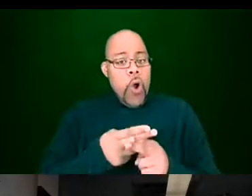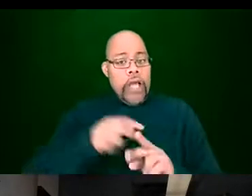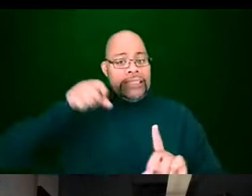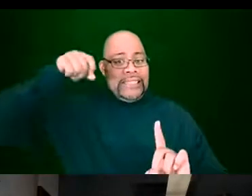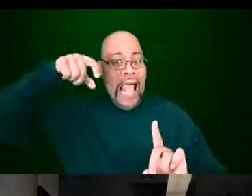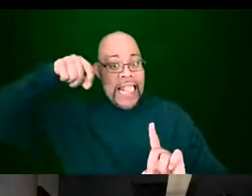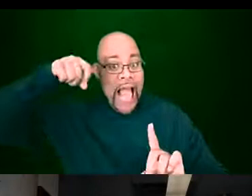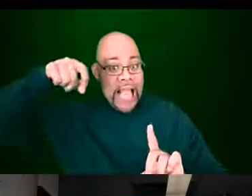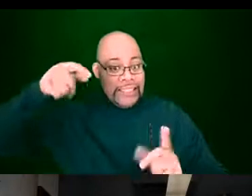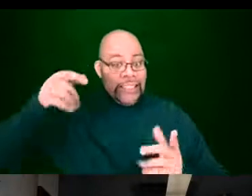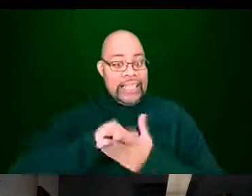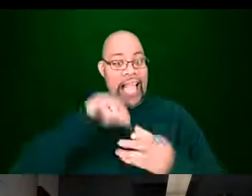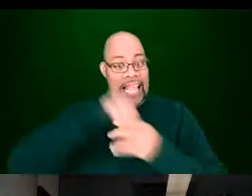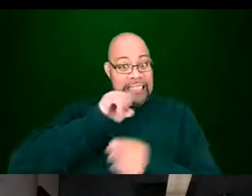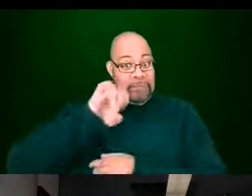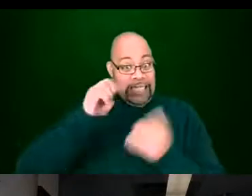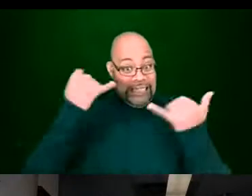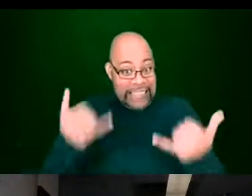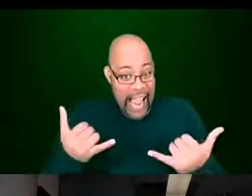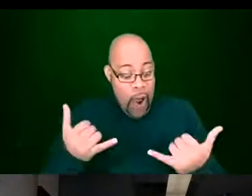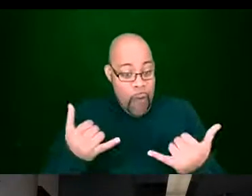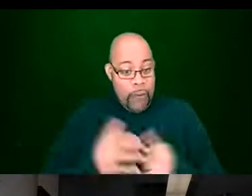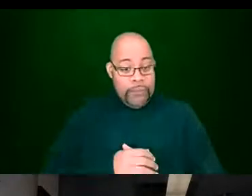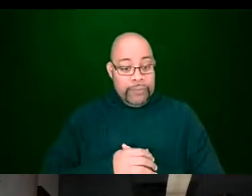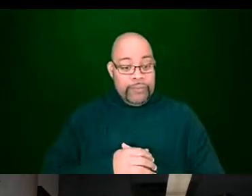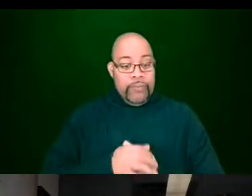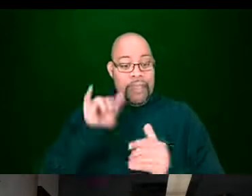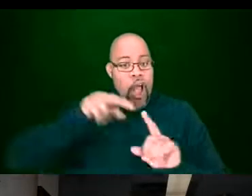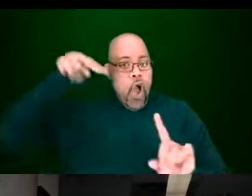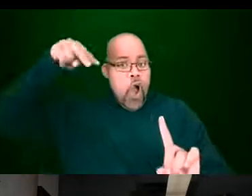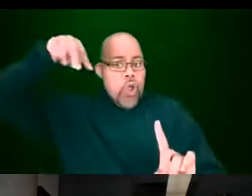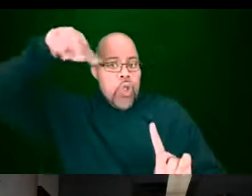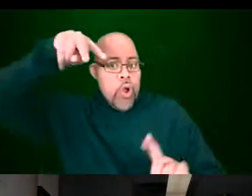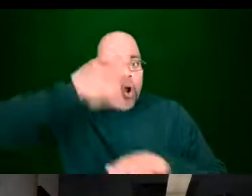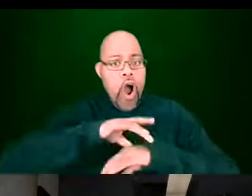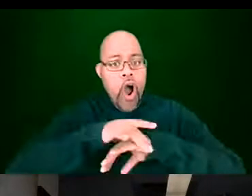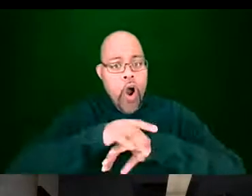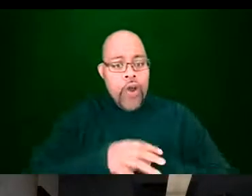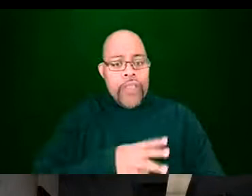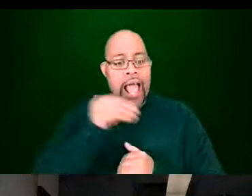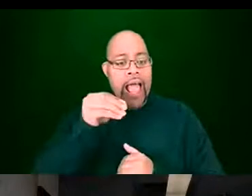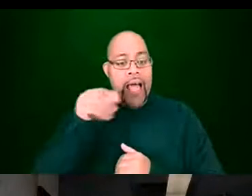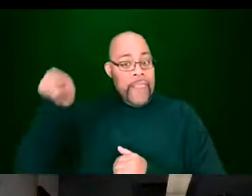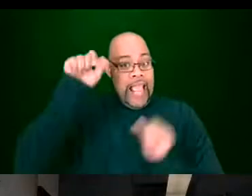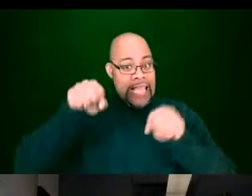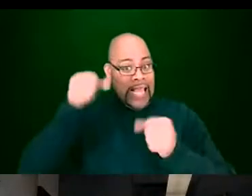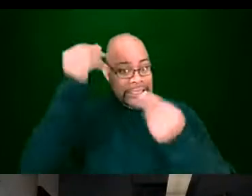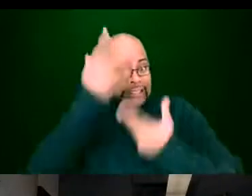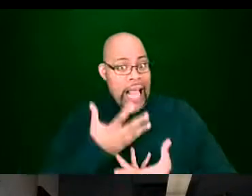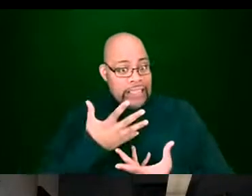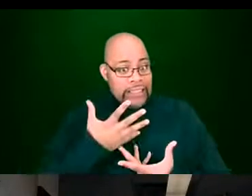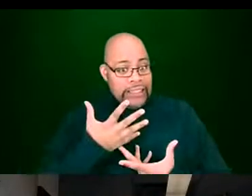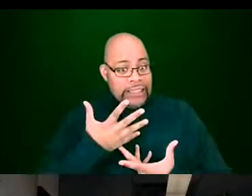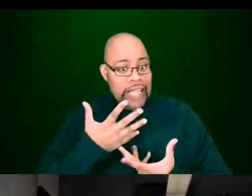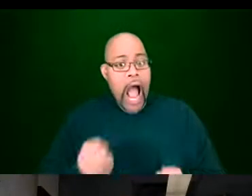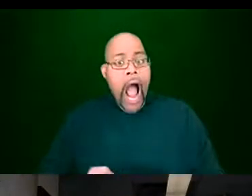satellites that are in space right now that are looking down on Earth, and they can tell us